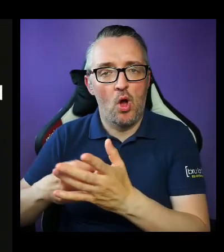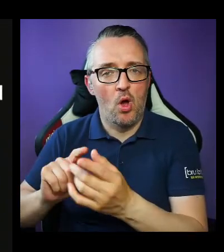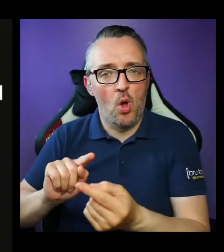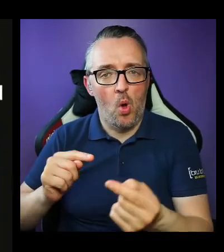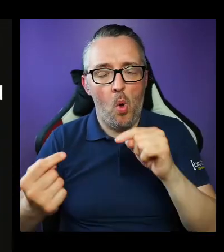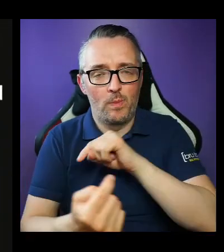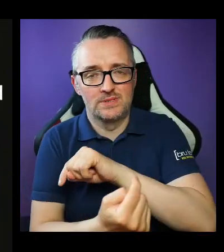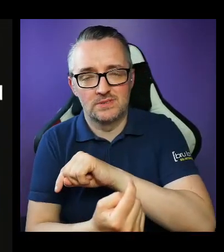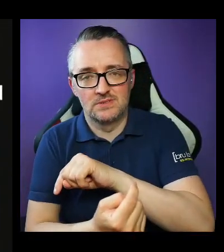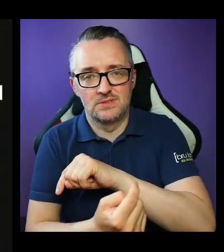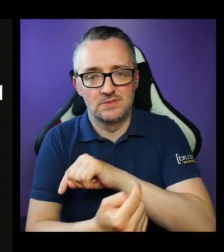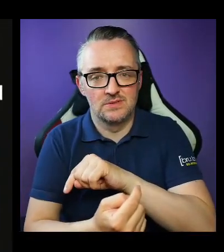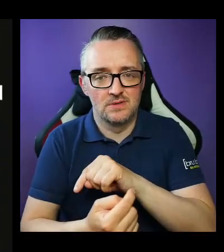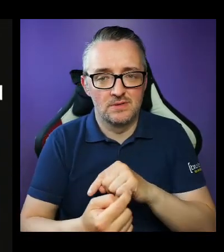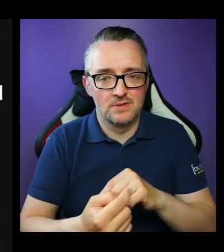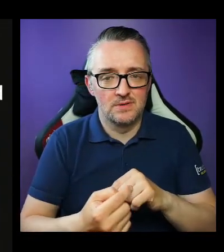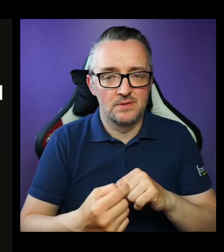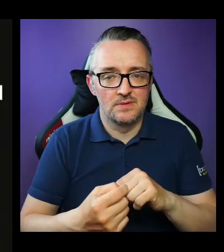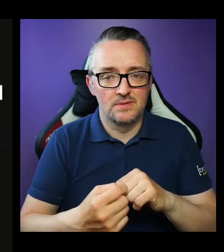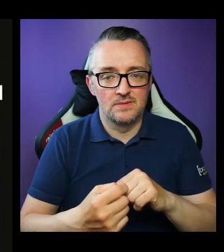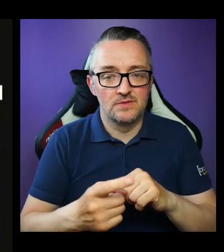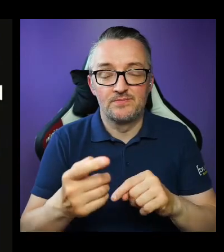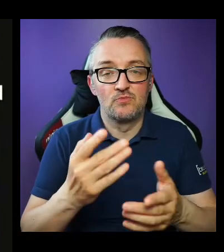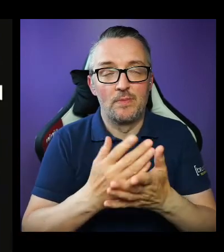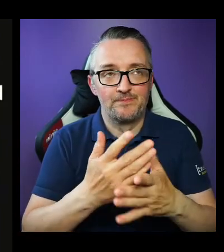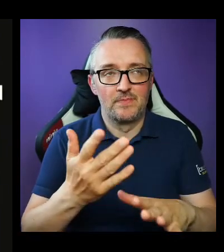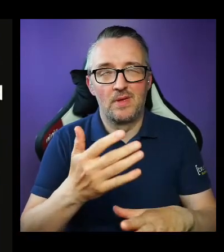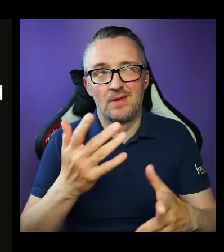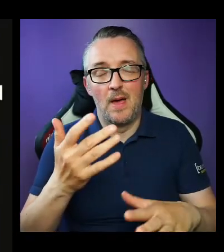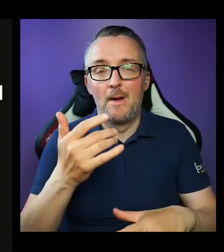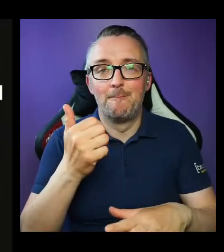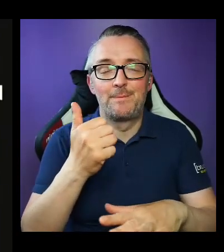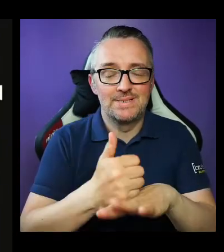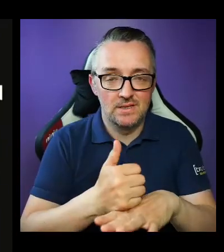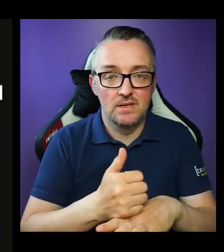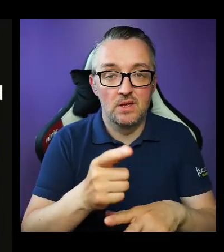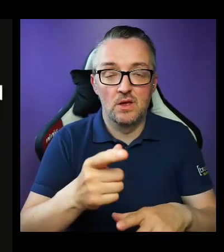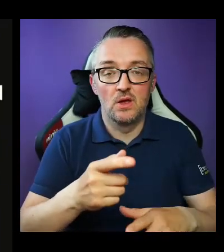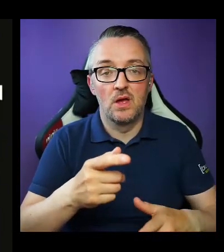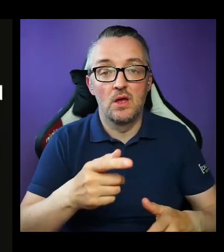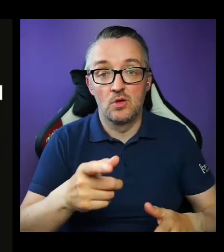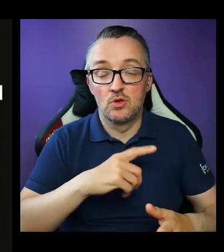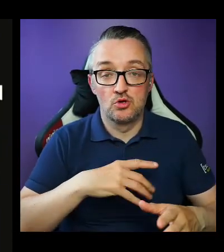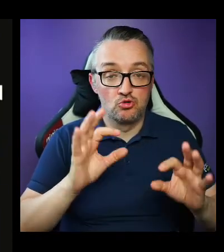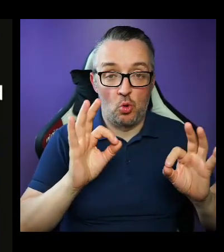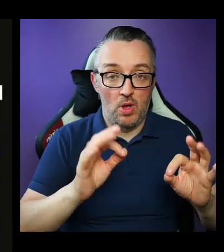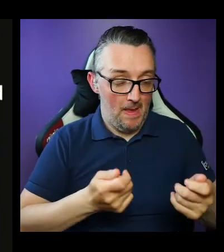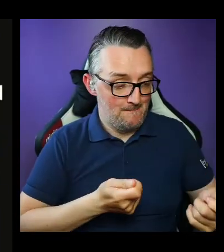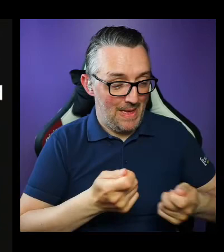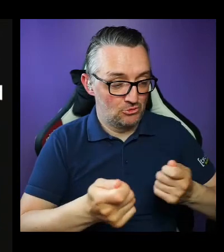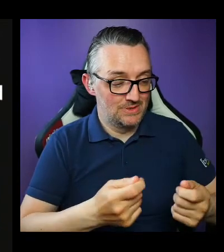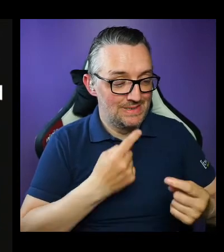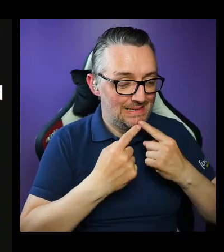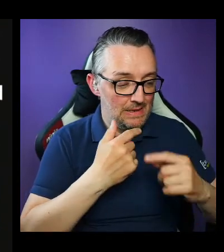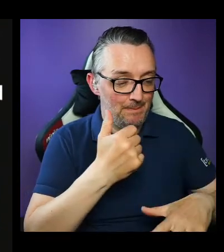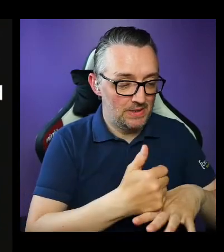that the question that you had? So basically, is the saving of not having to manage the database or deal